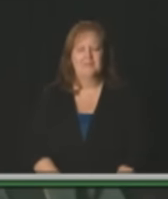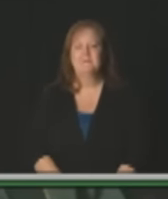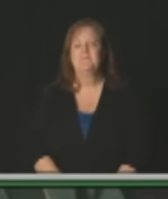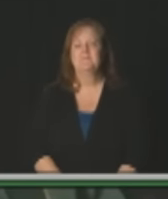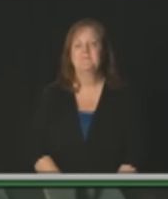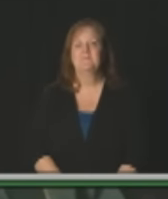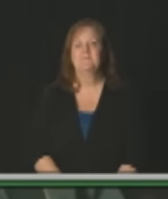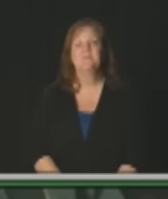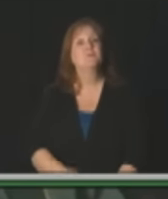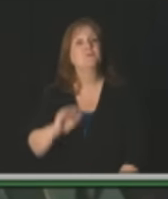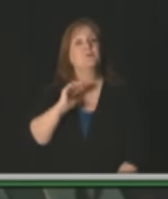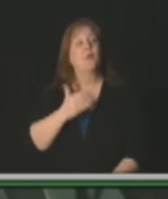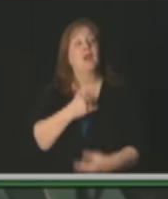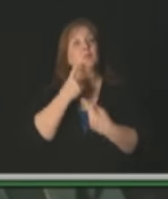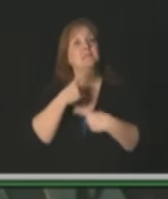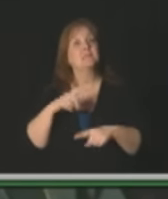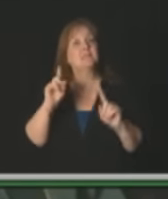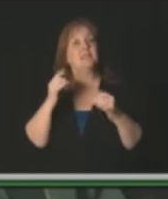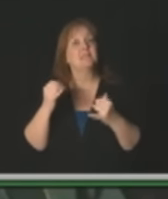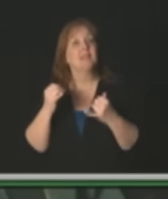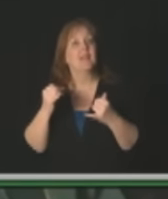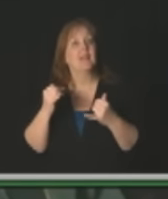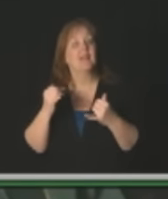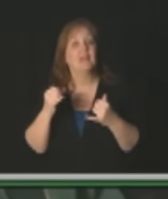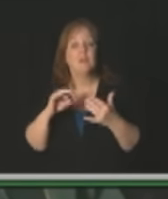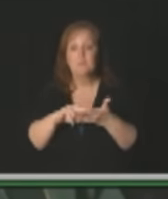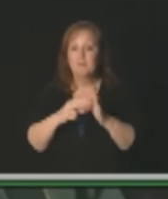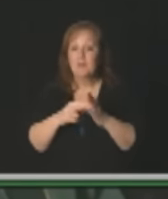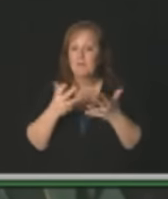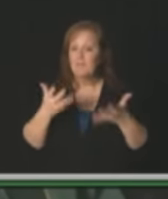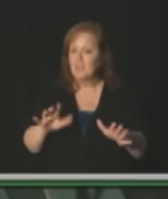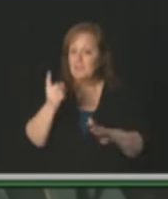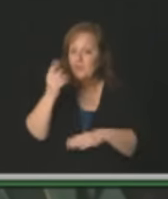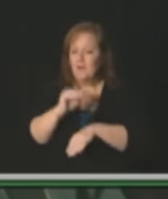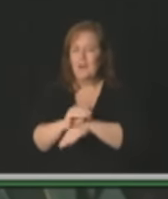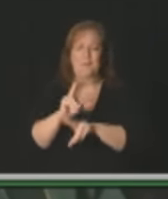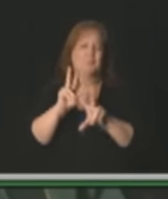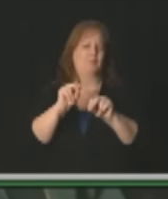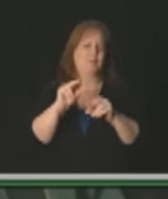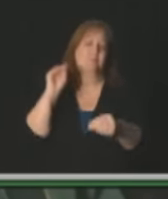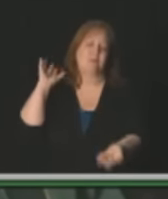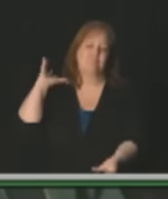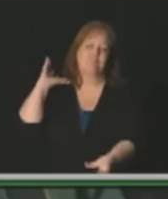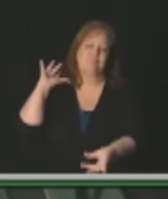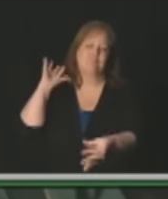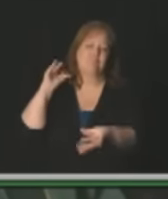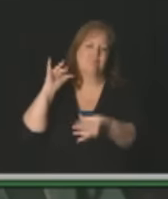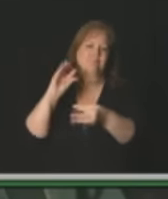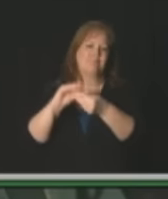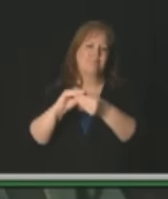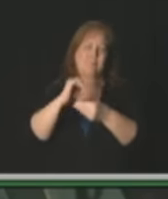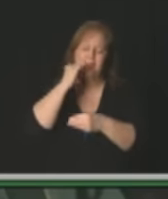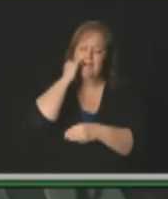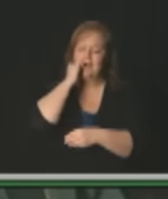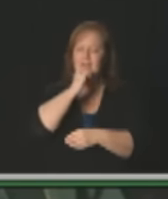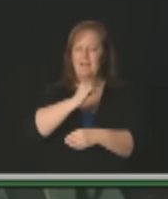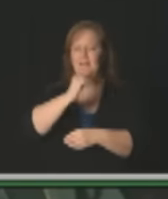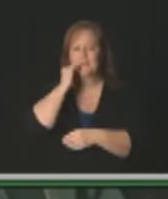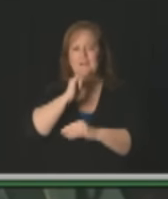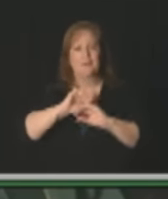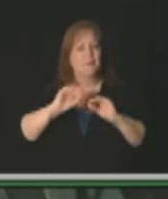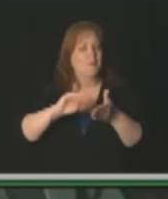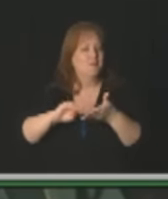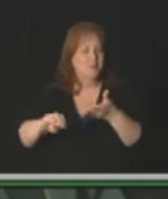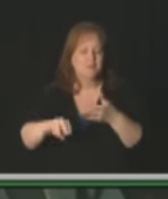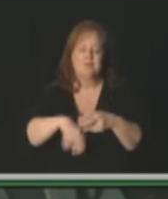So the success we enjoy today is not because we did it in one night. It's the culmination of day in, day out, no excuse